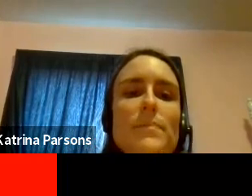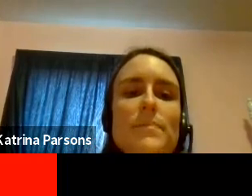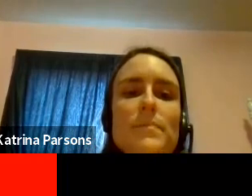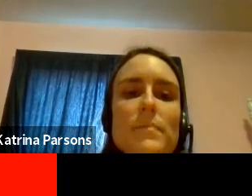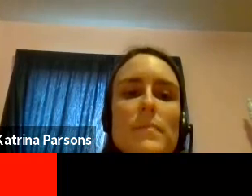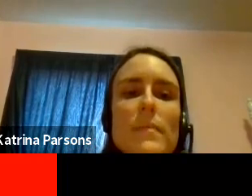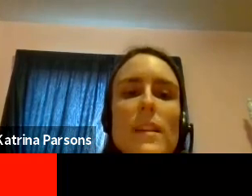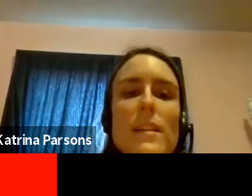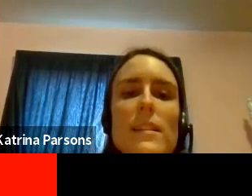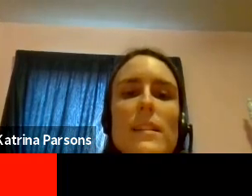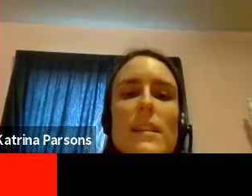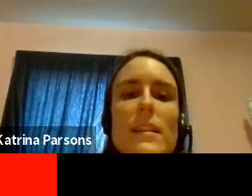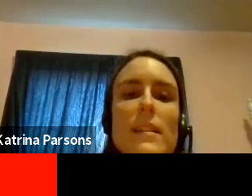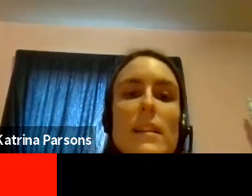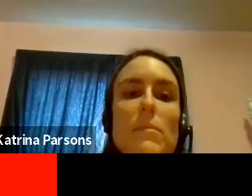to